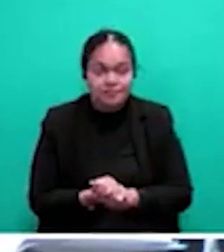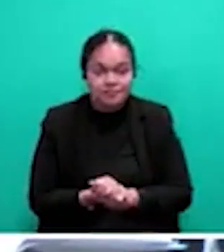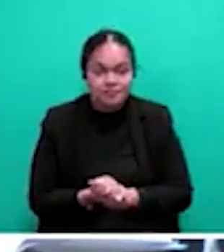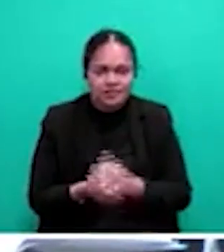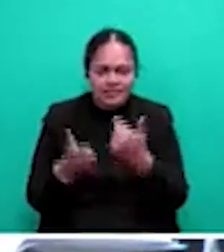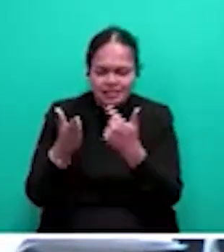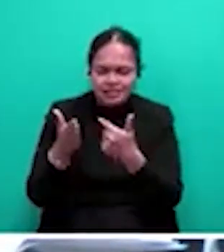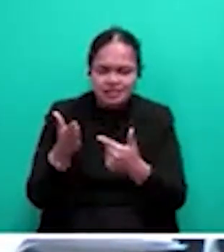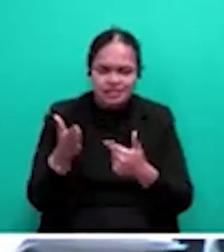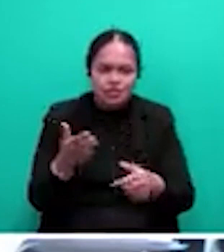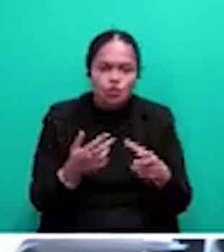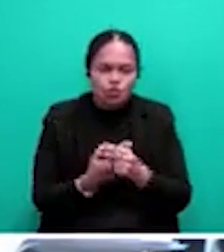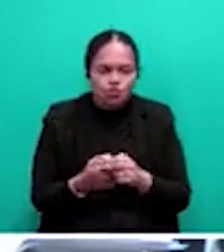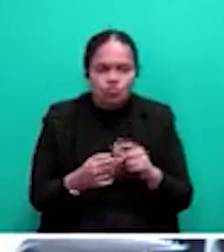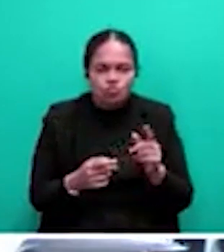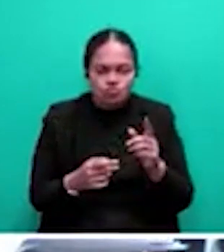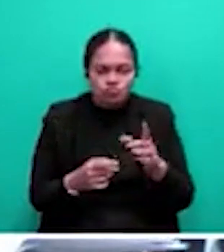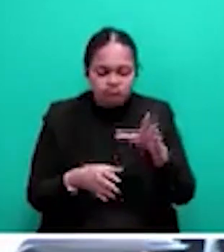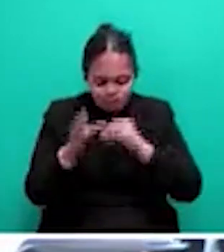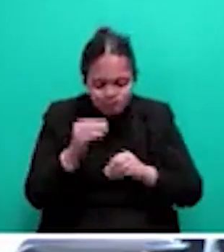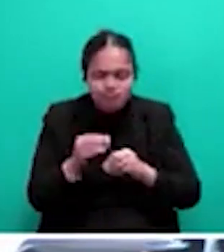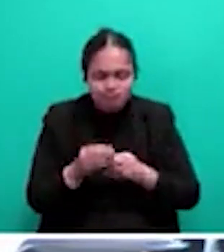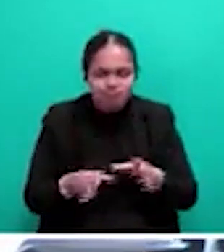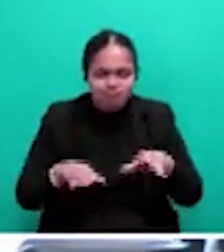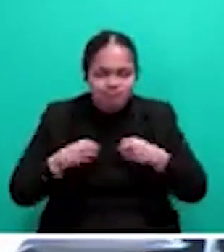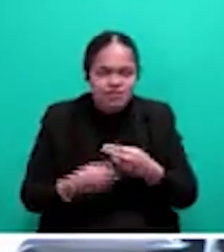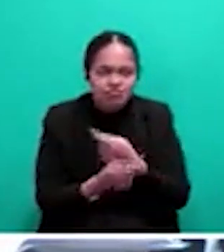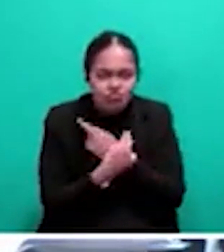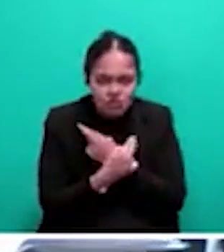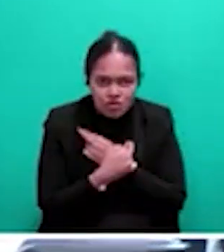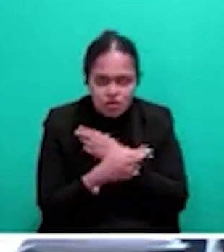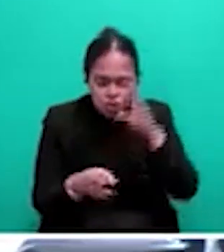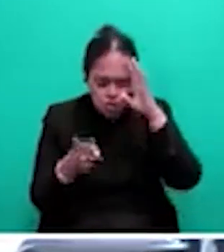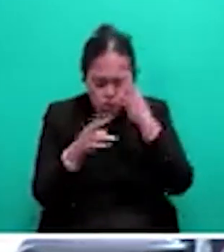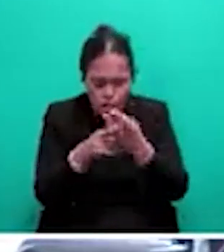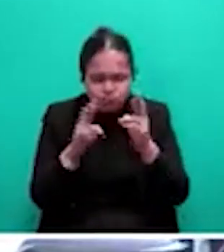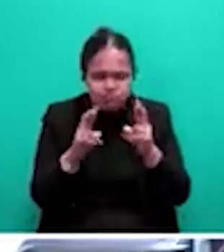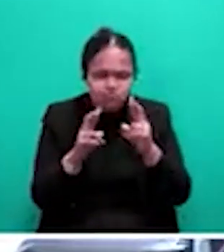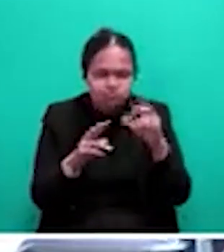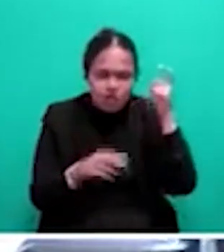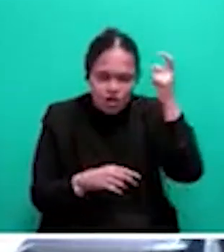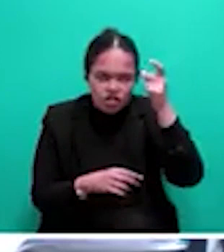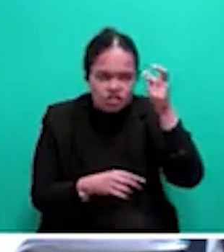listed with respect to the hopes and concerns of the i-Taukei people.